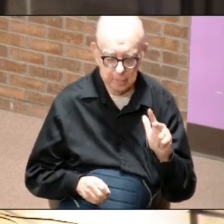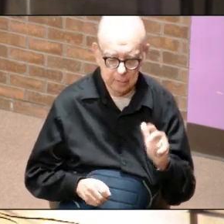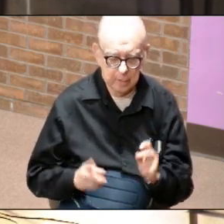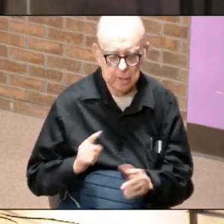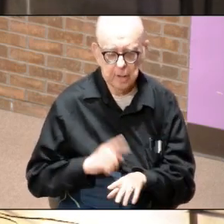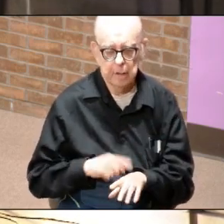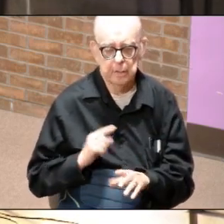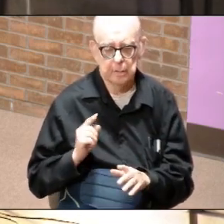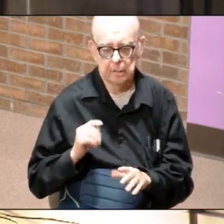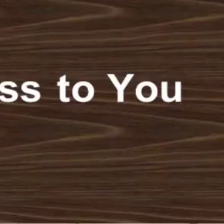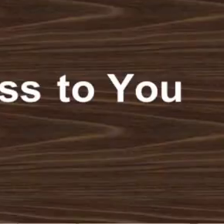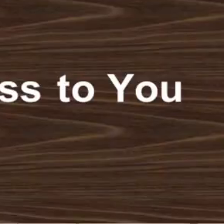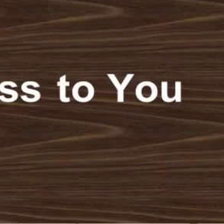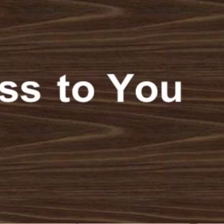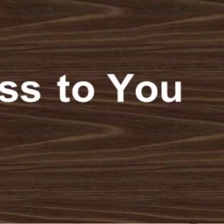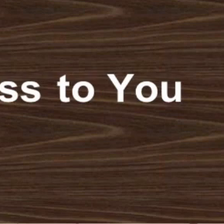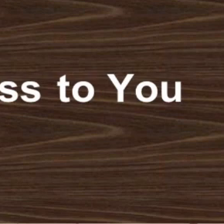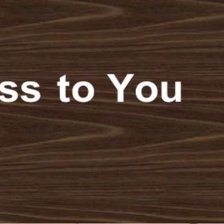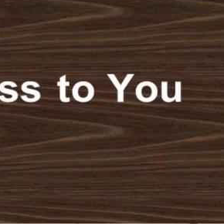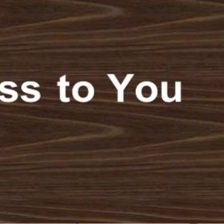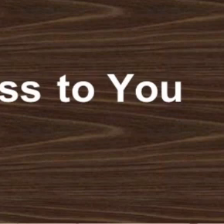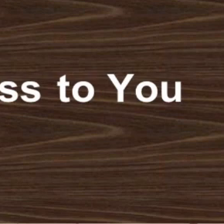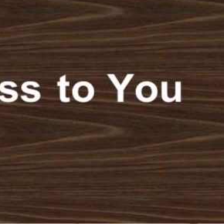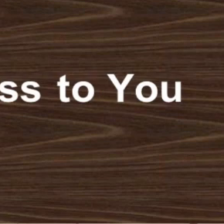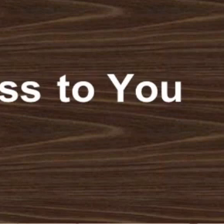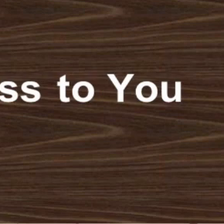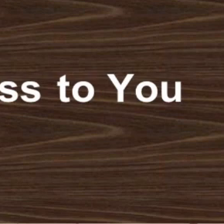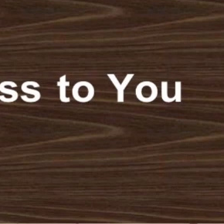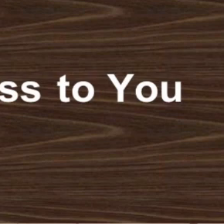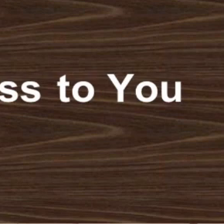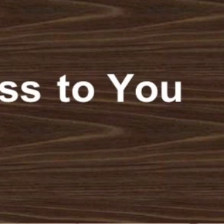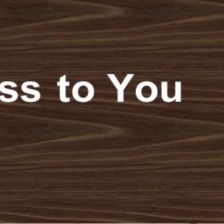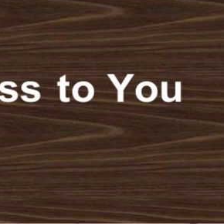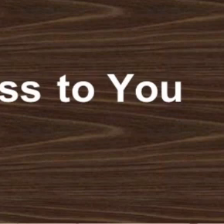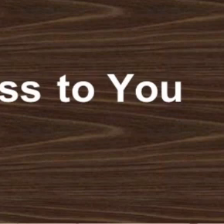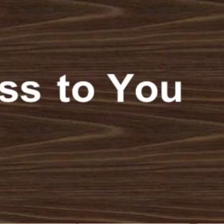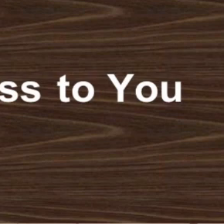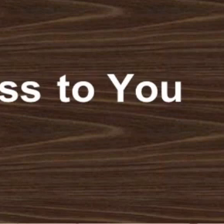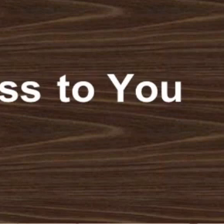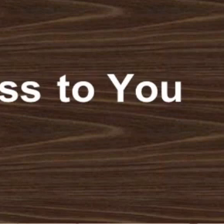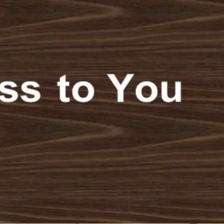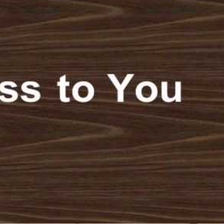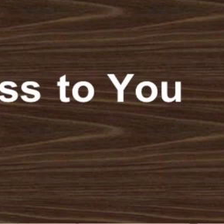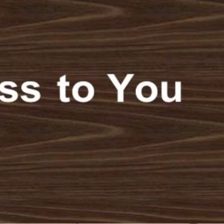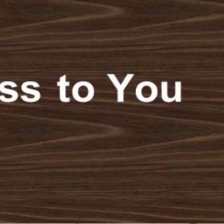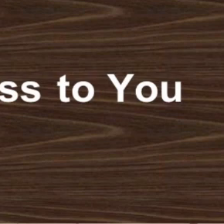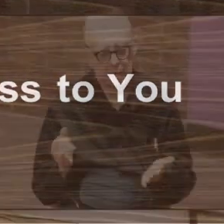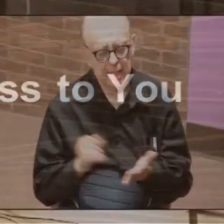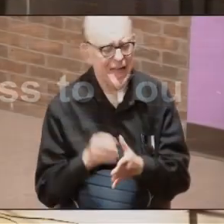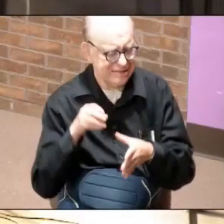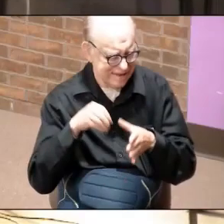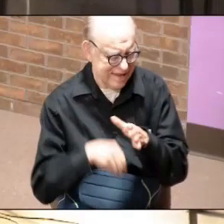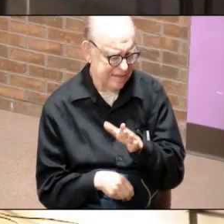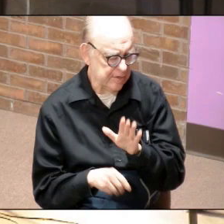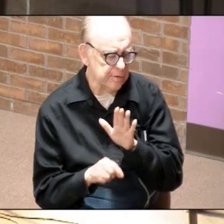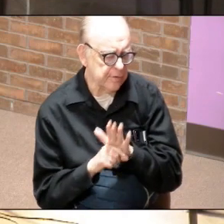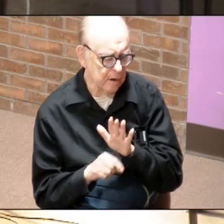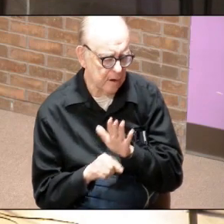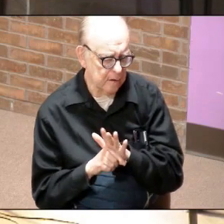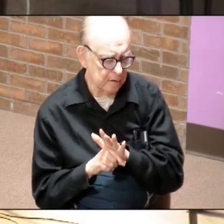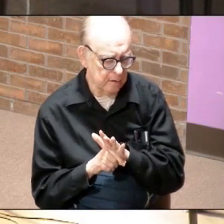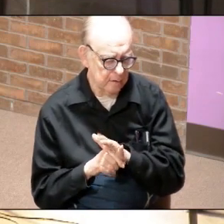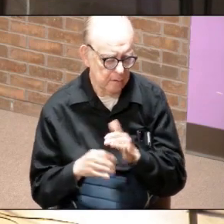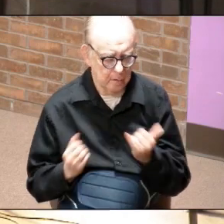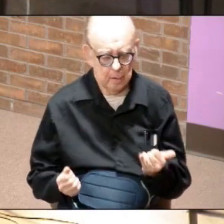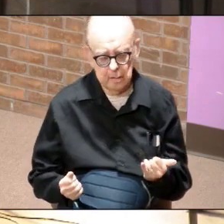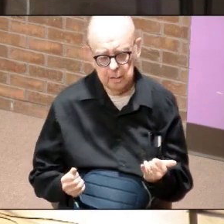people, again, when they look at Psalms 23, they don't really truly understand everything that's in there. And so today